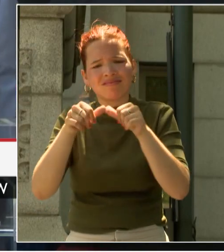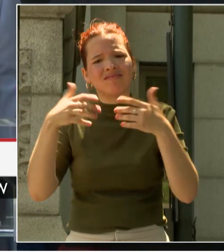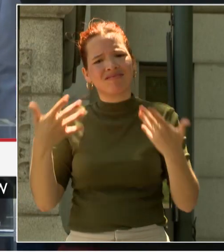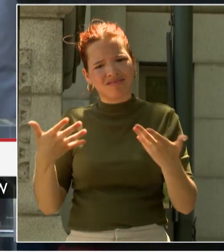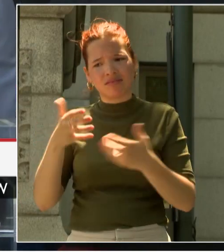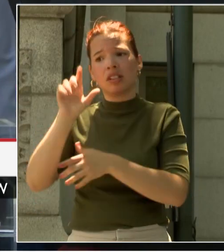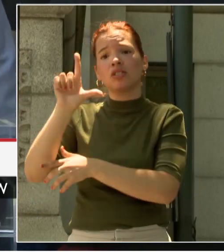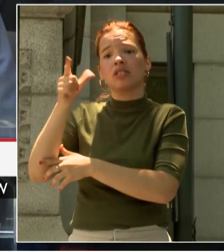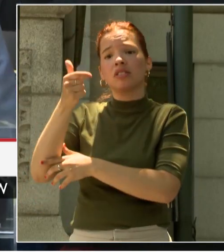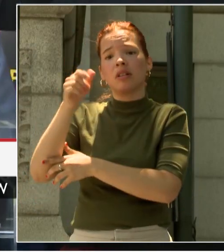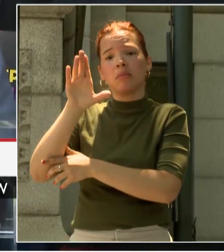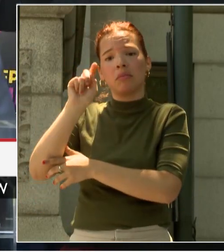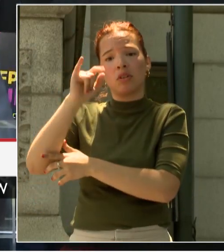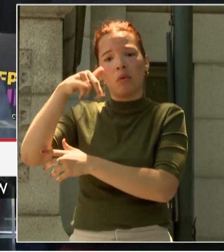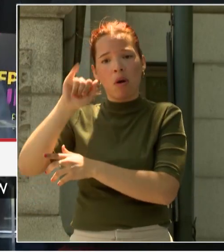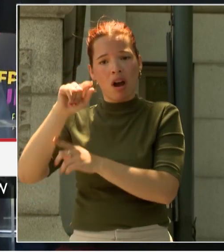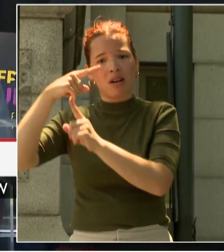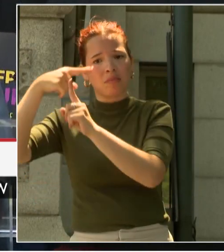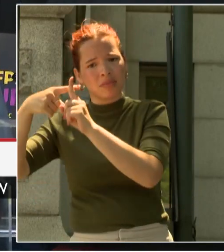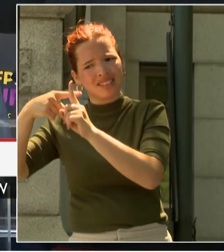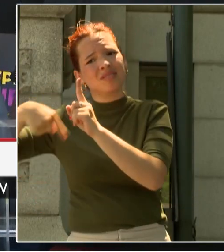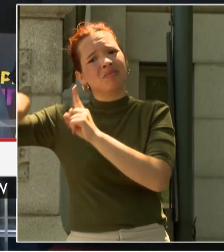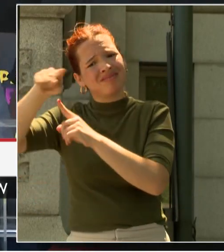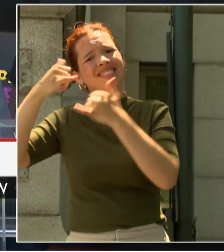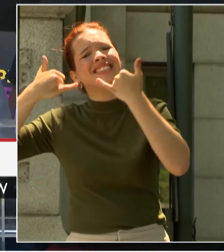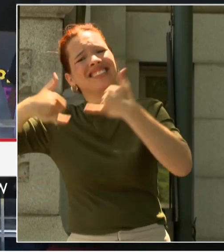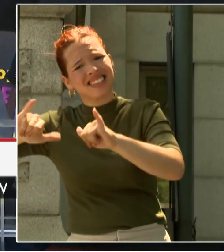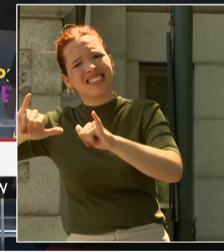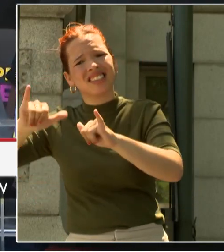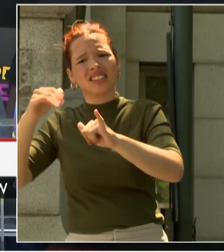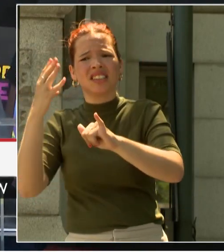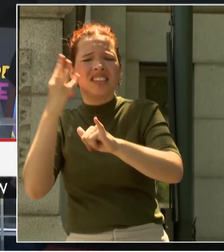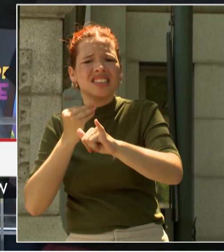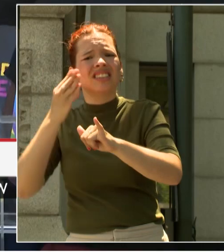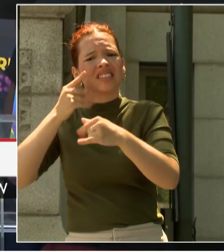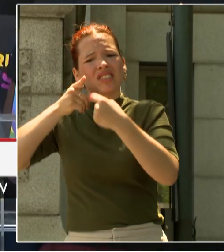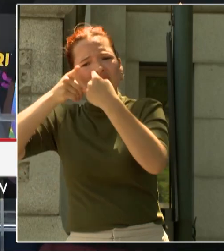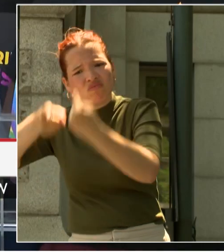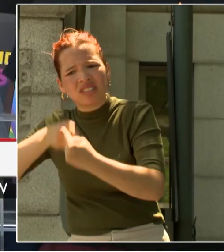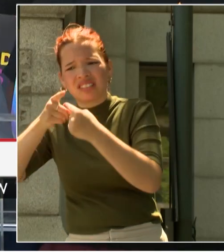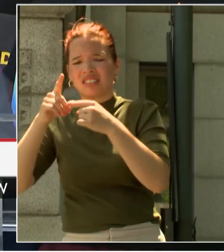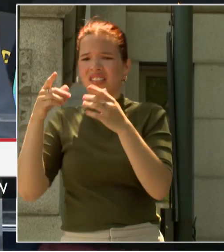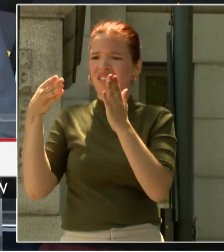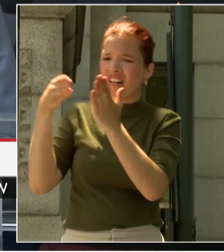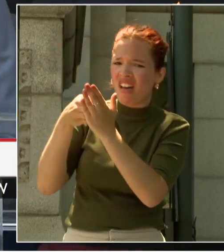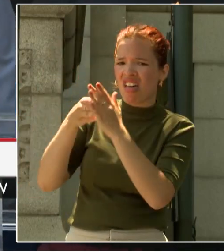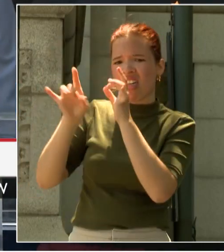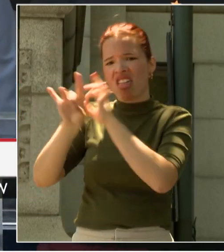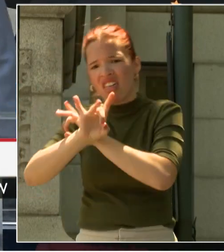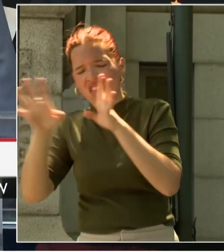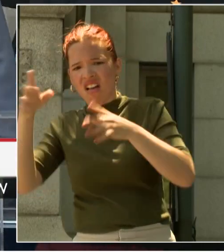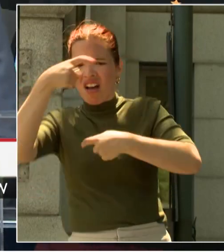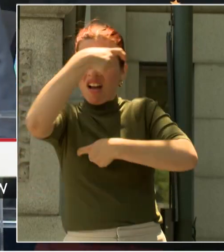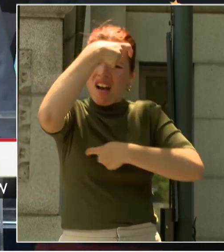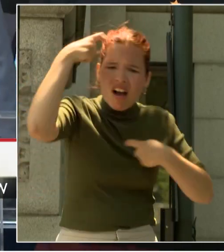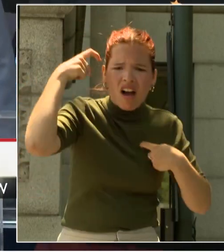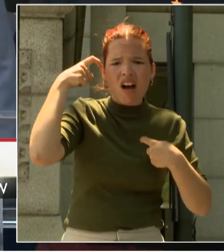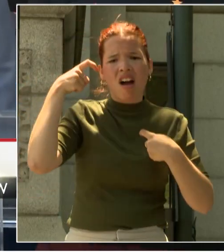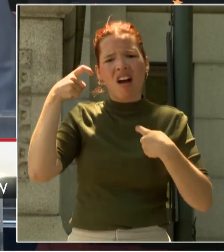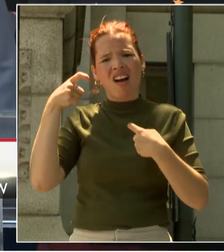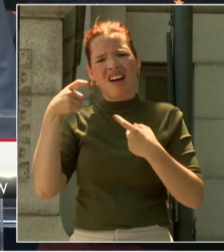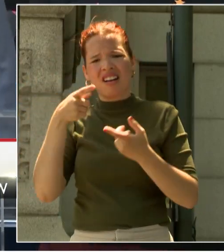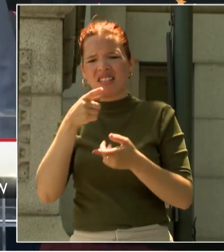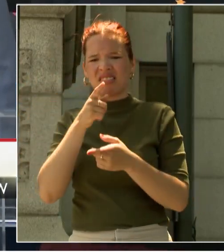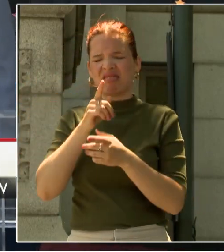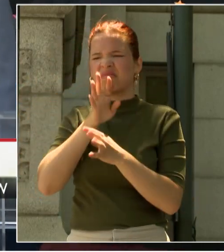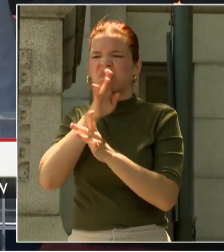LGBTQIA plus people still endure discrimination, hate, violence, and hate speech. And that is